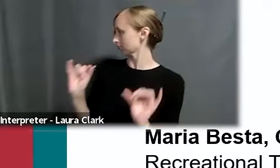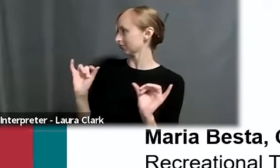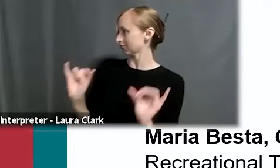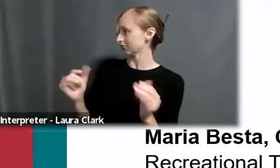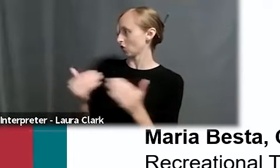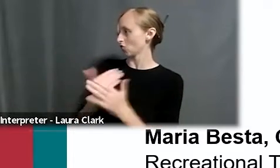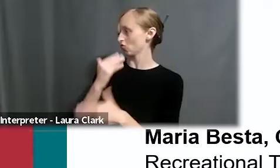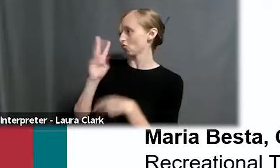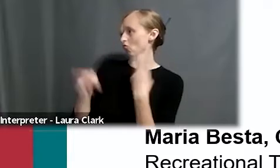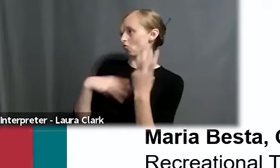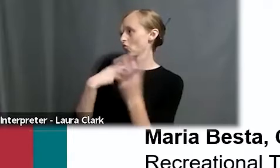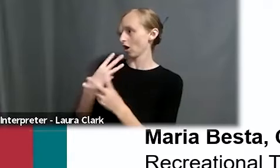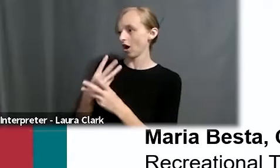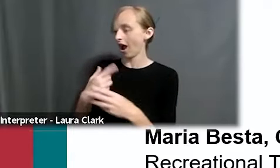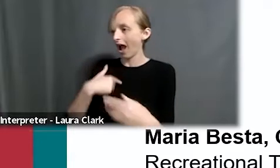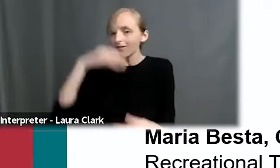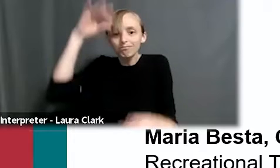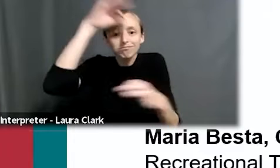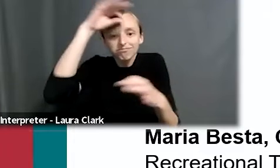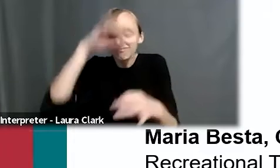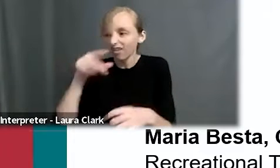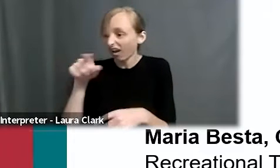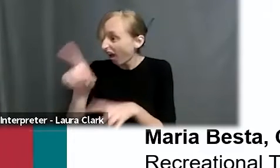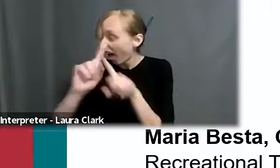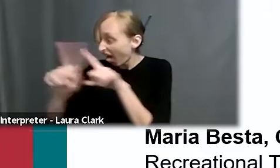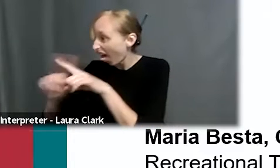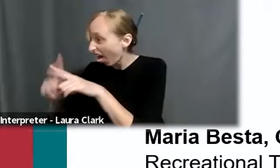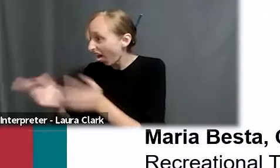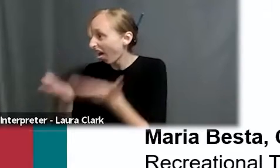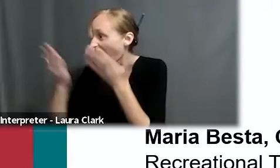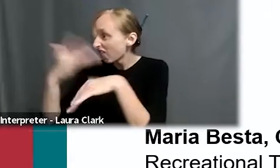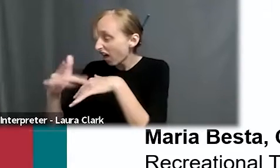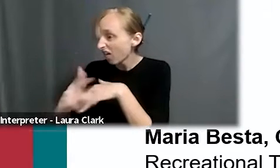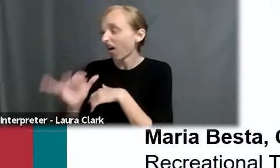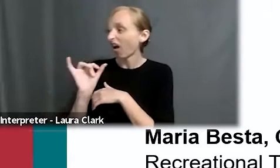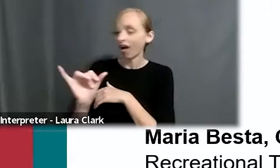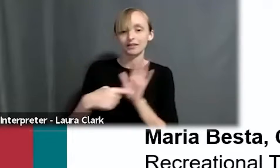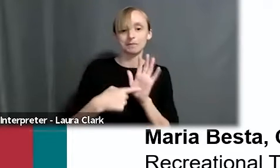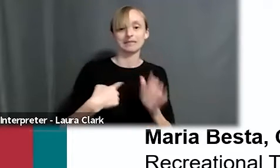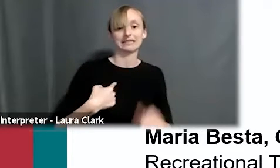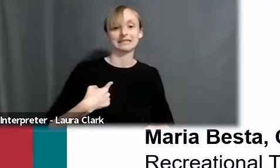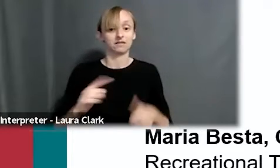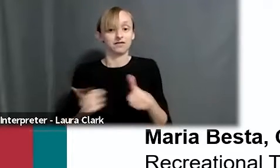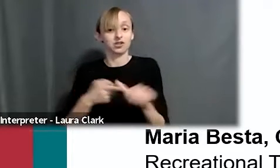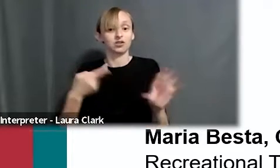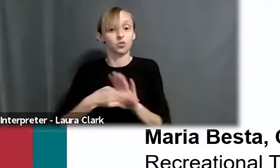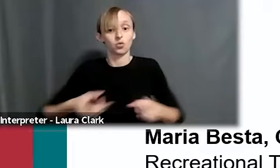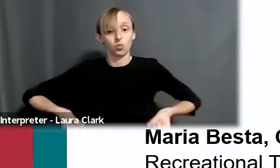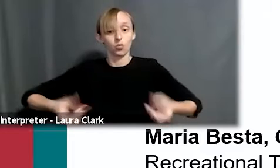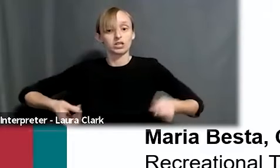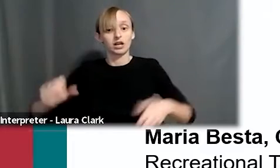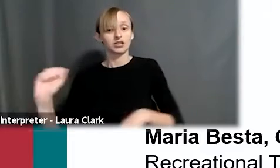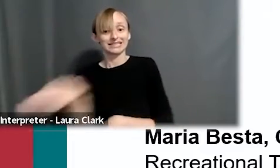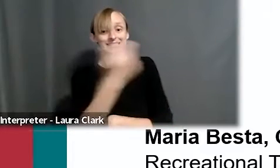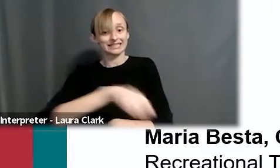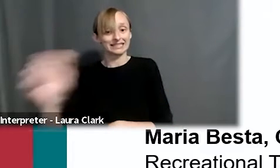of things that you didn't even know about. And I know that when I started with wheelchair tennis, that